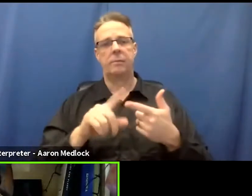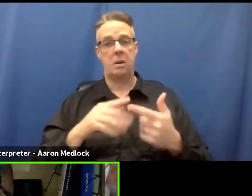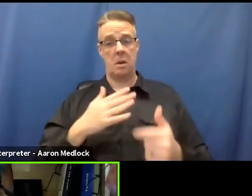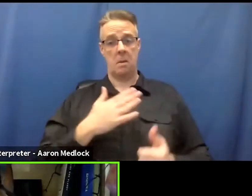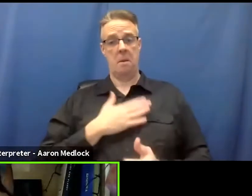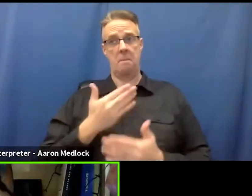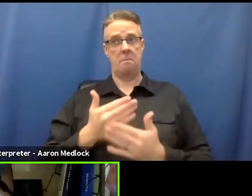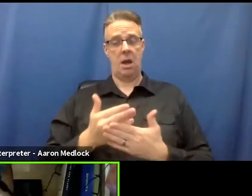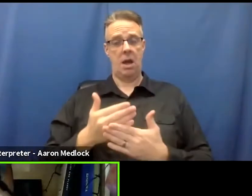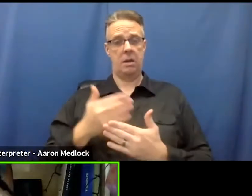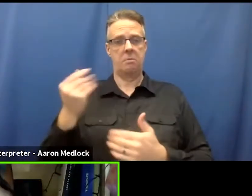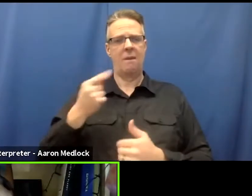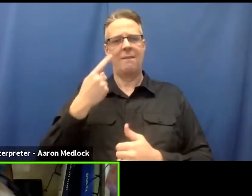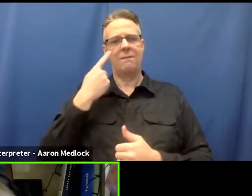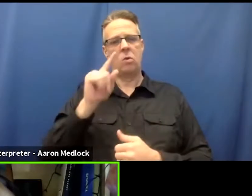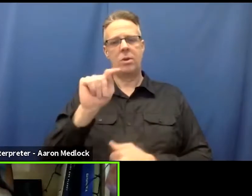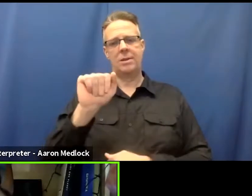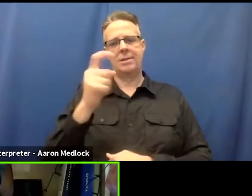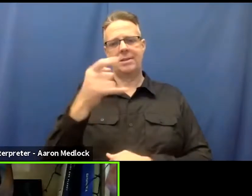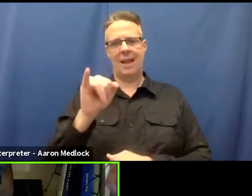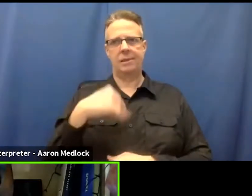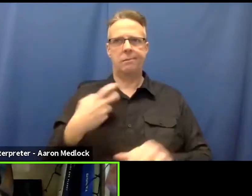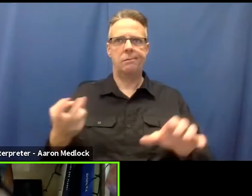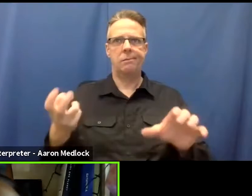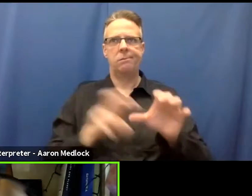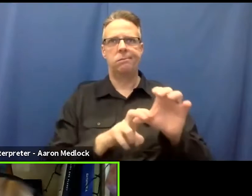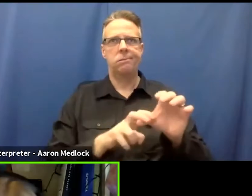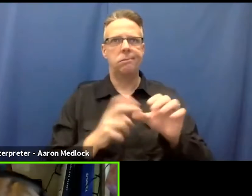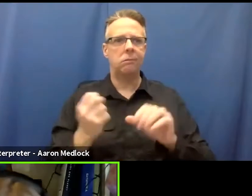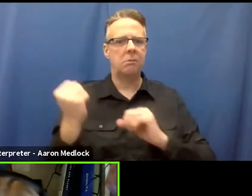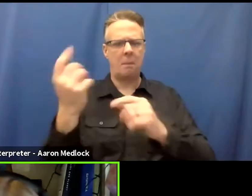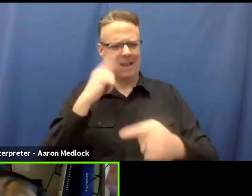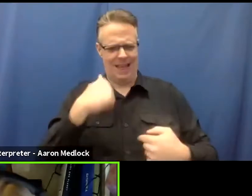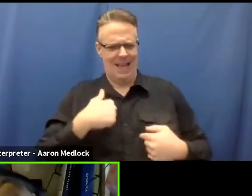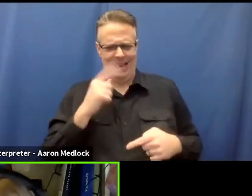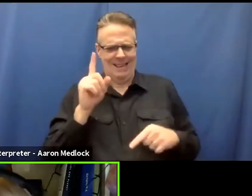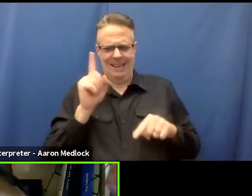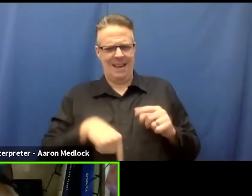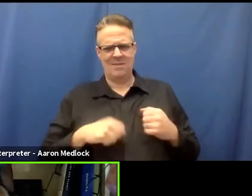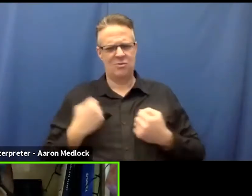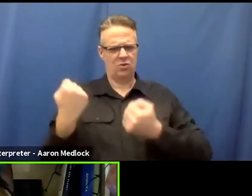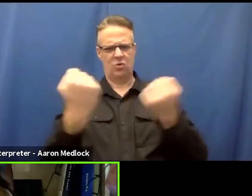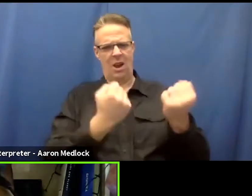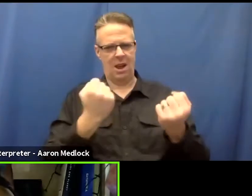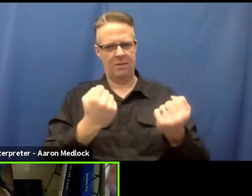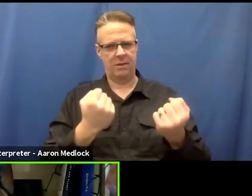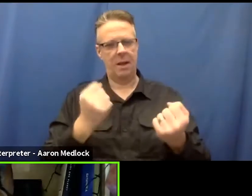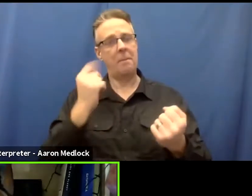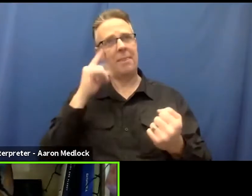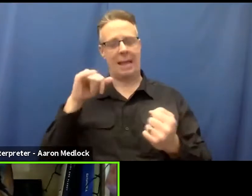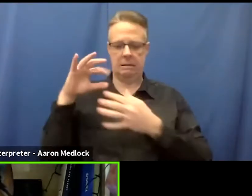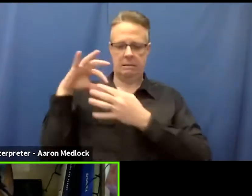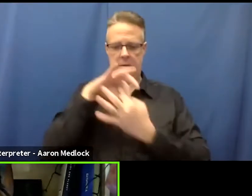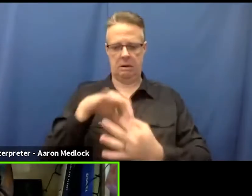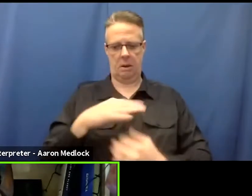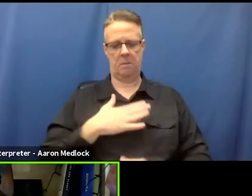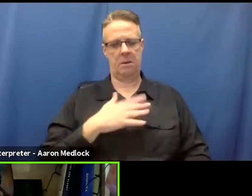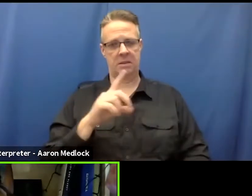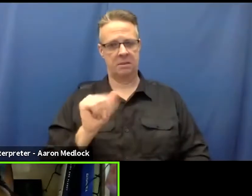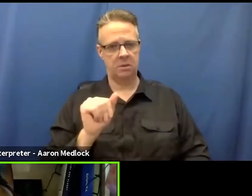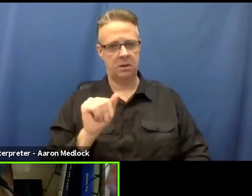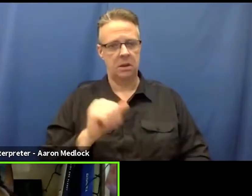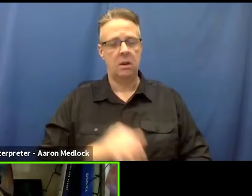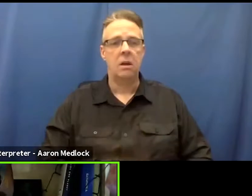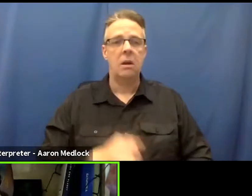my money for taxis because I can't drive, things like that are directly related to your disability. But if you